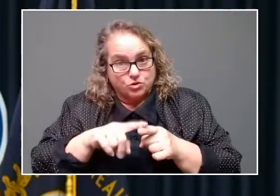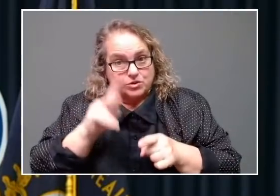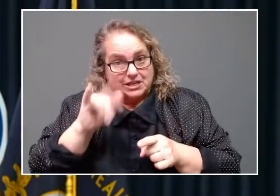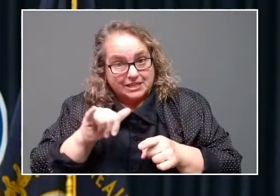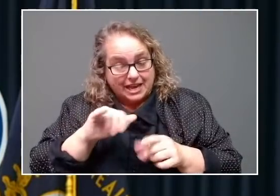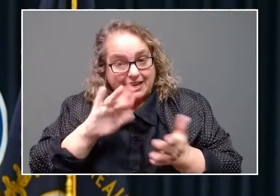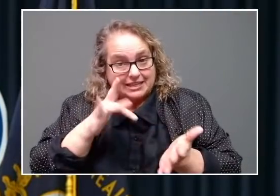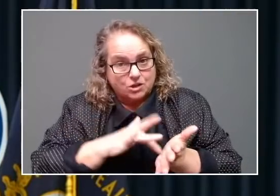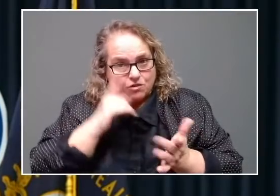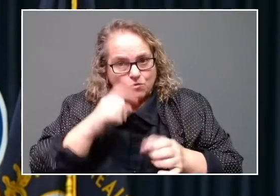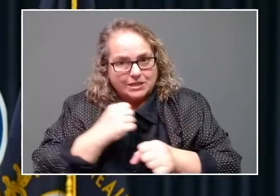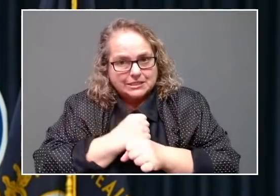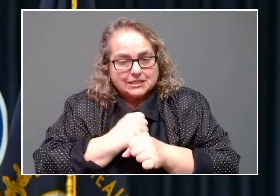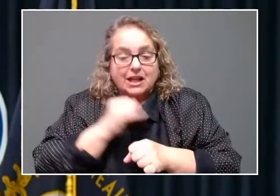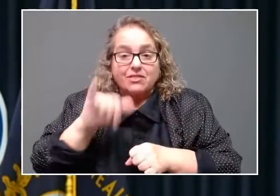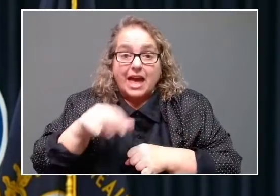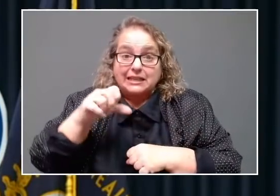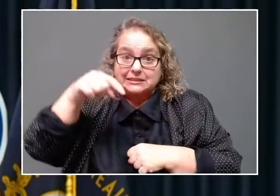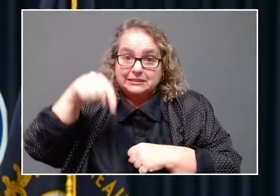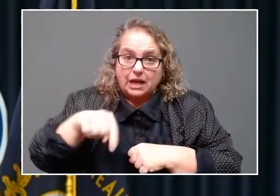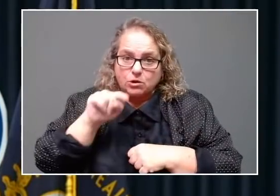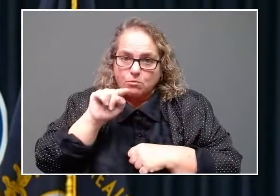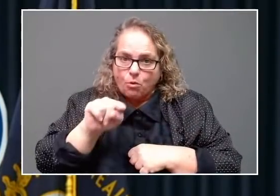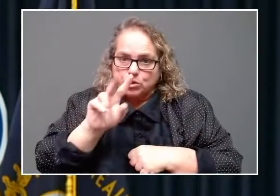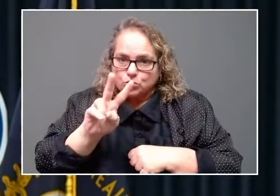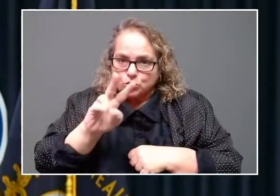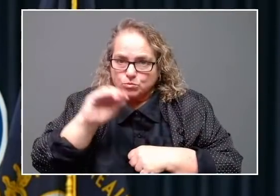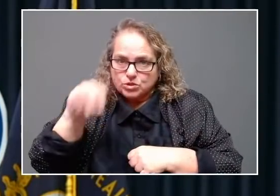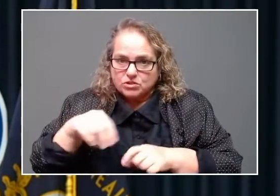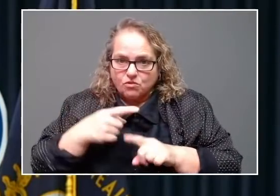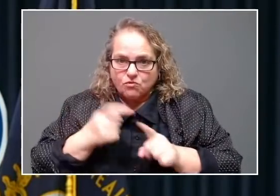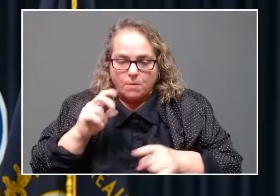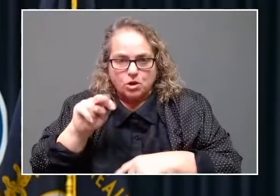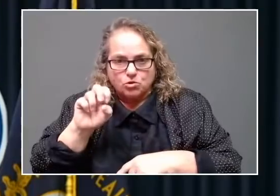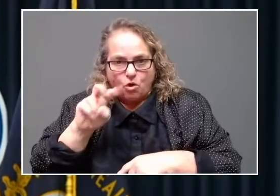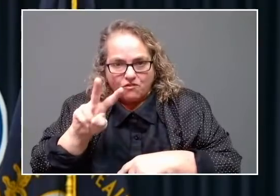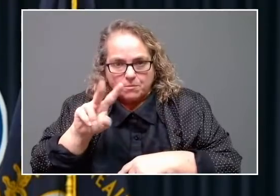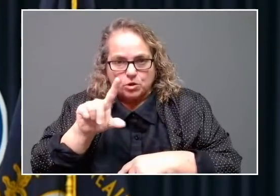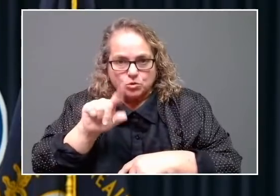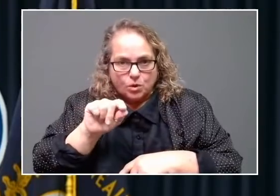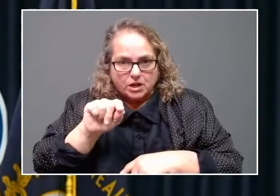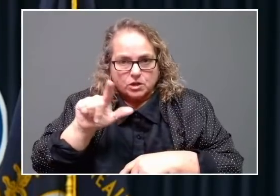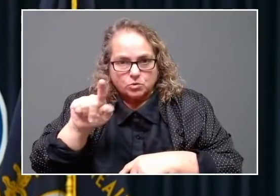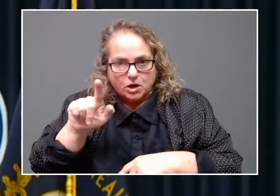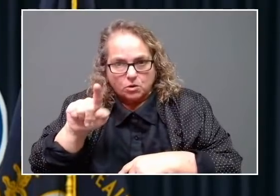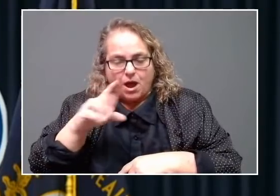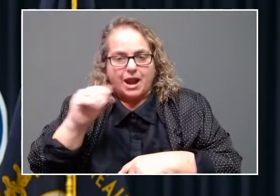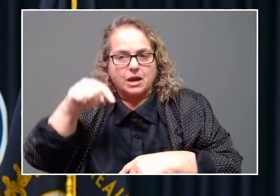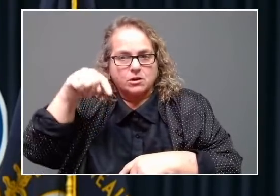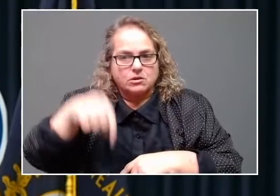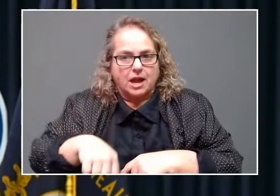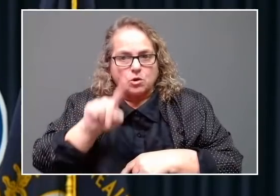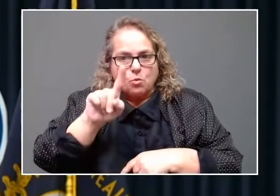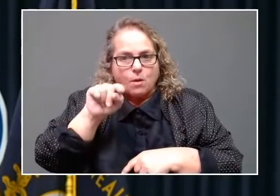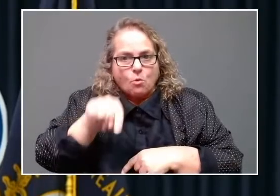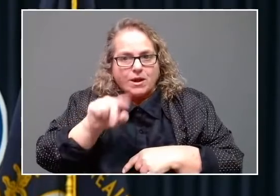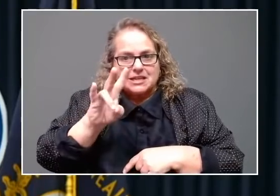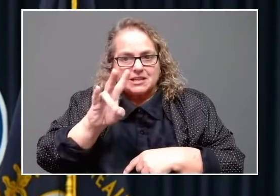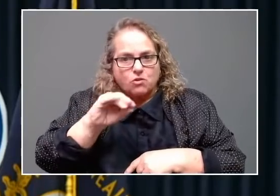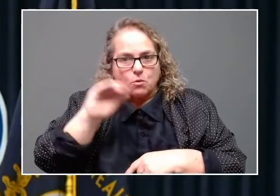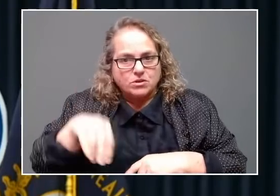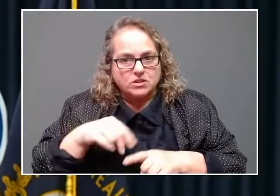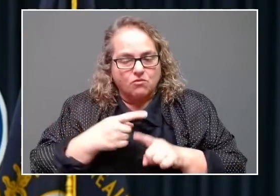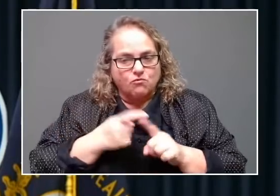down 0.2% from November 2021 and down 1.7% from December